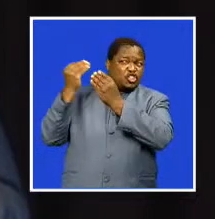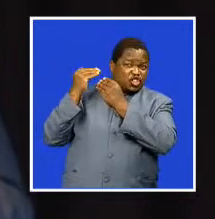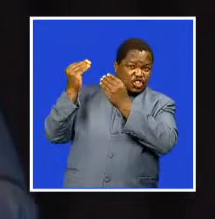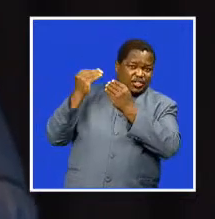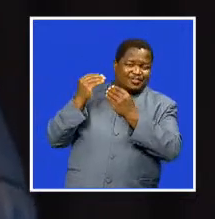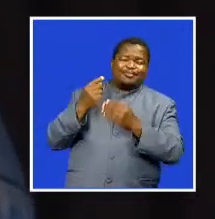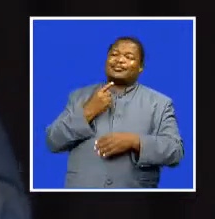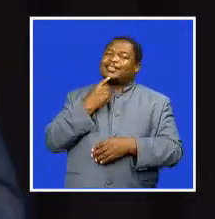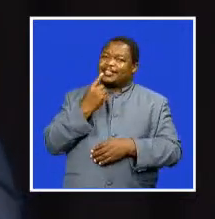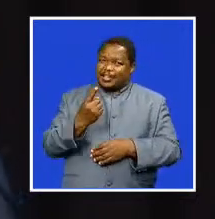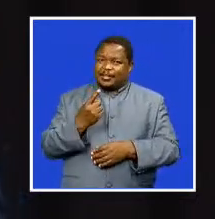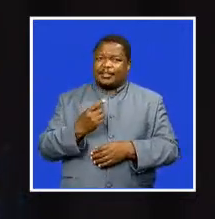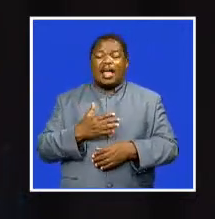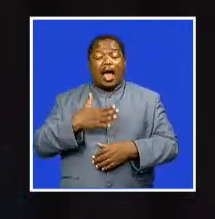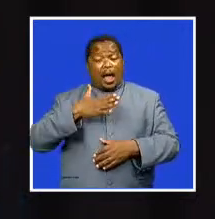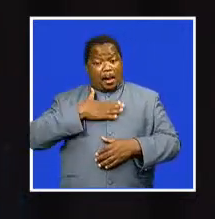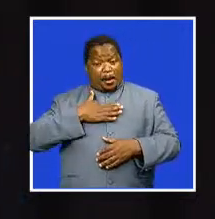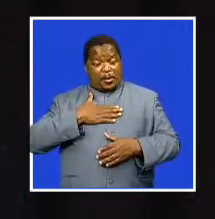me.